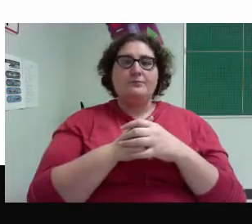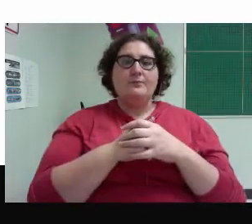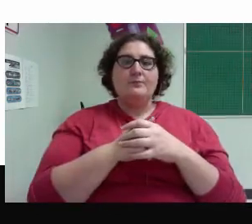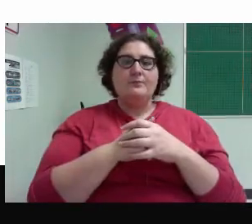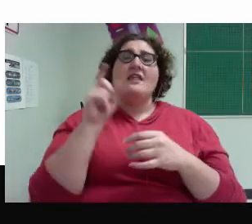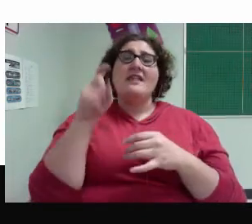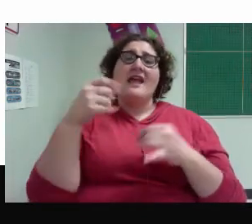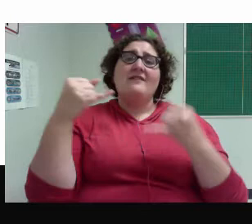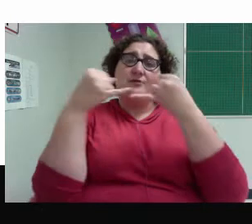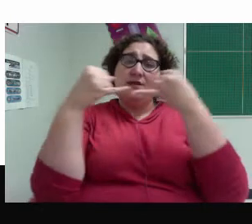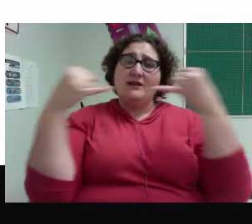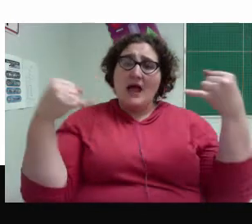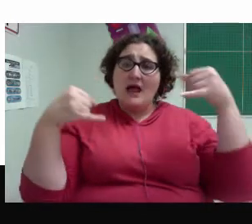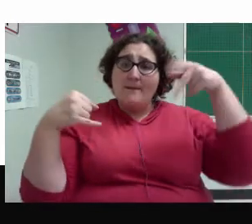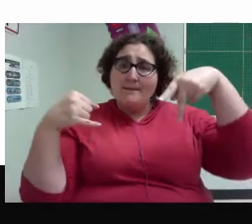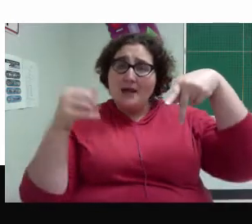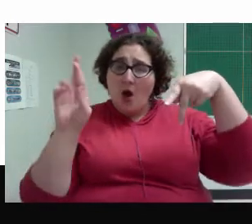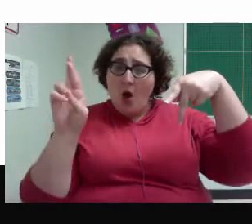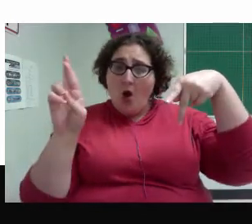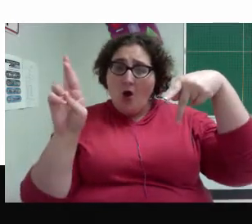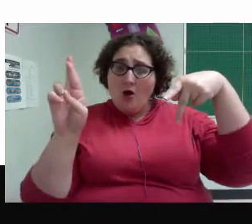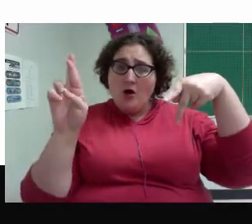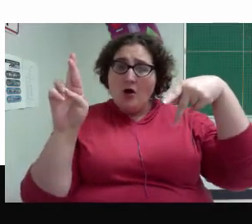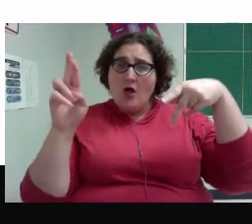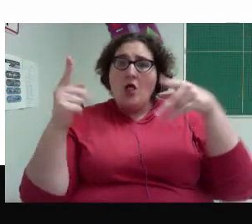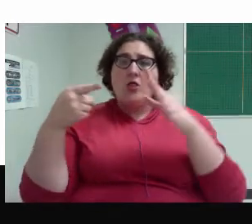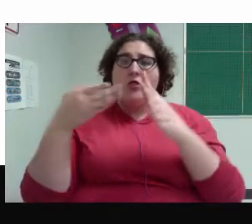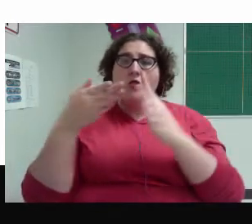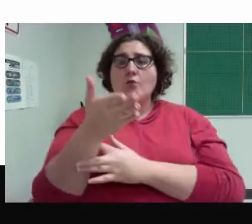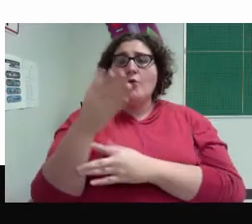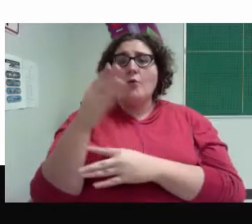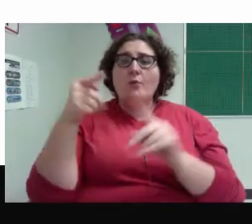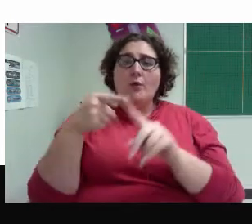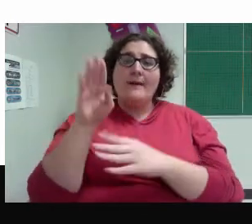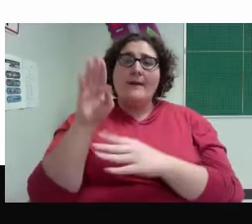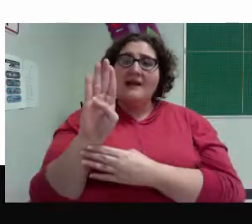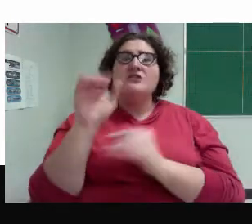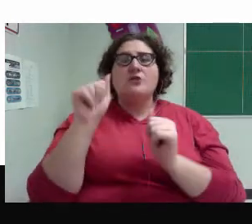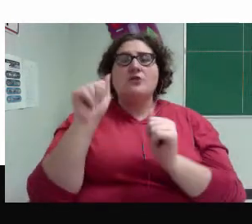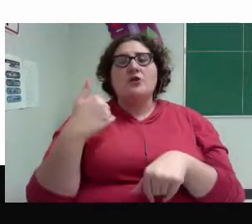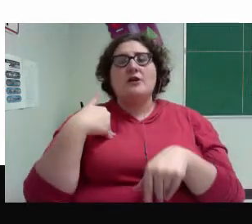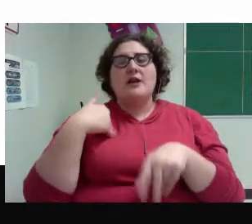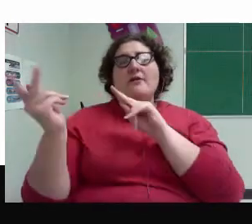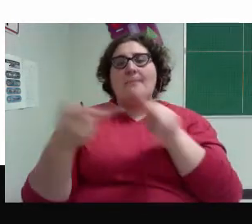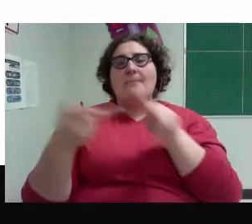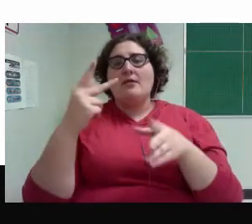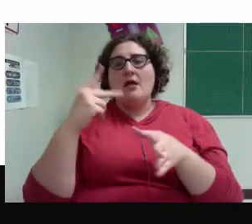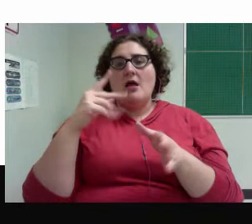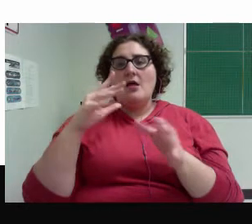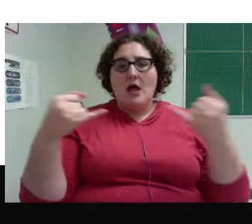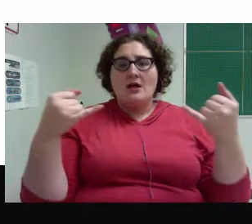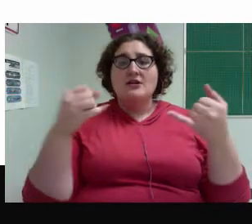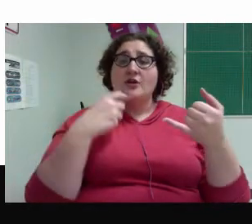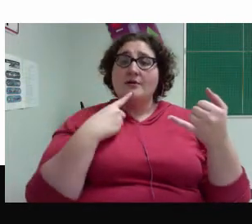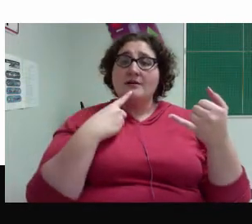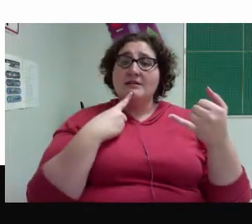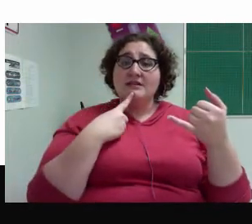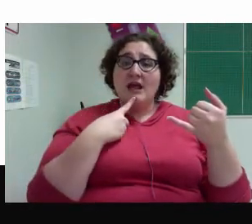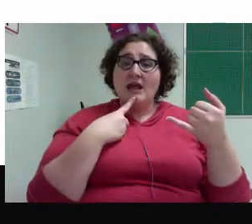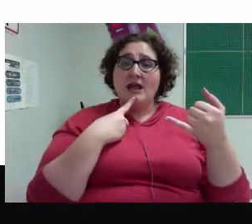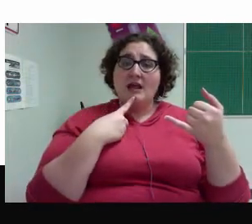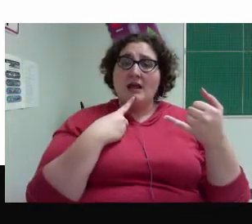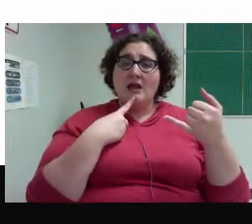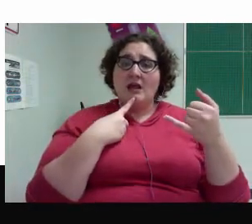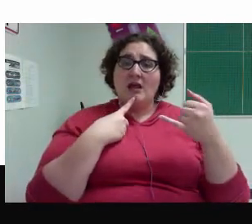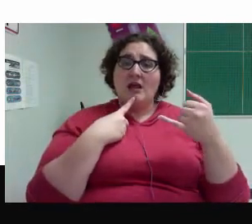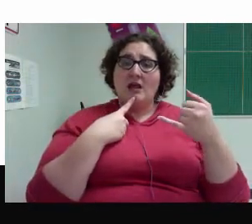draw a line PR through point B so that I could have a parallel line. So I'm going to say for my